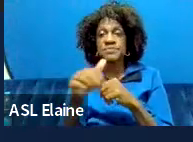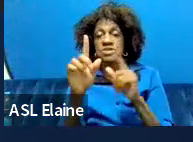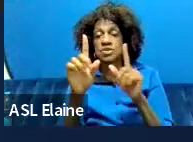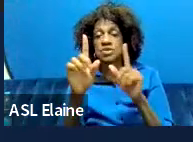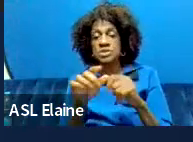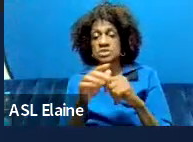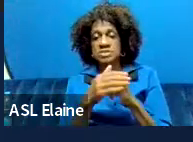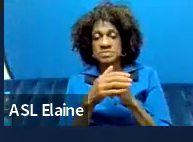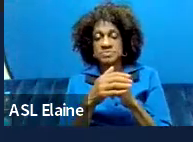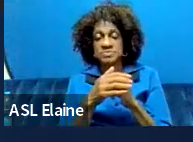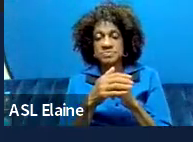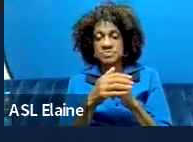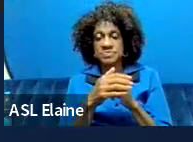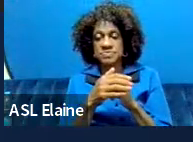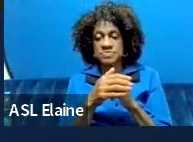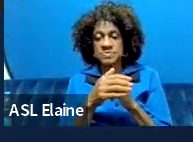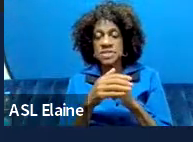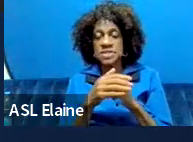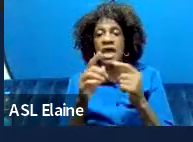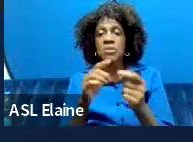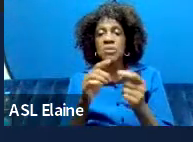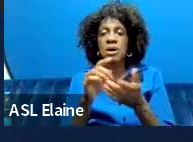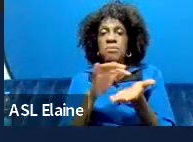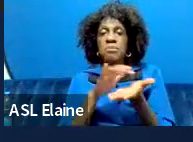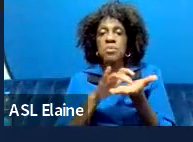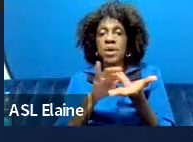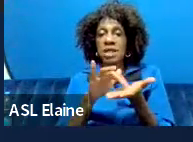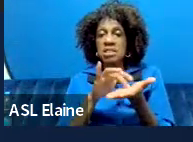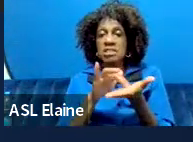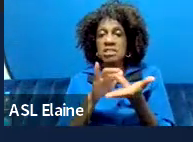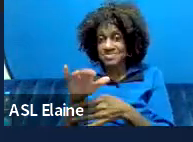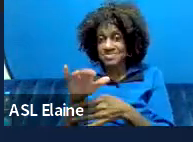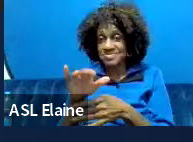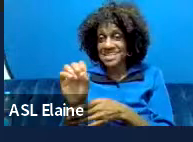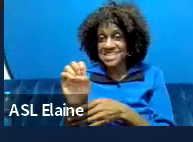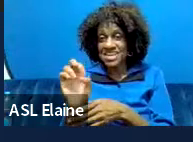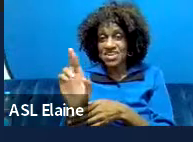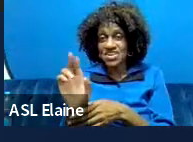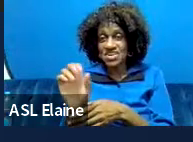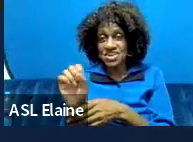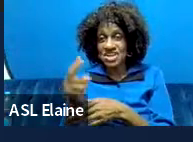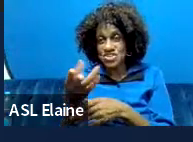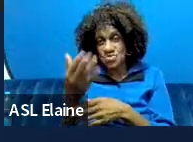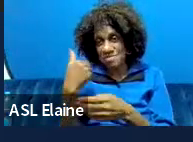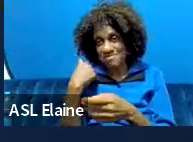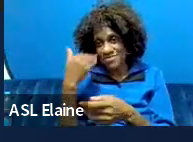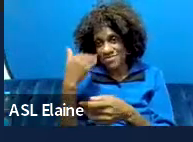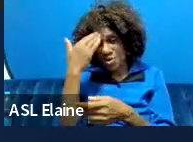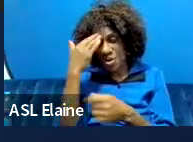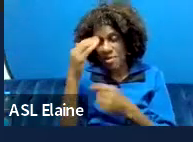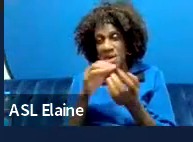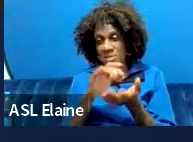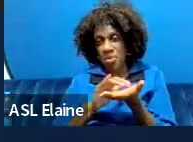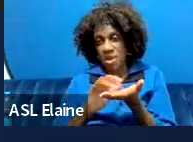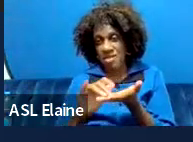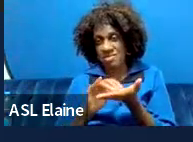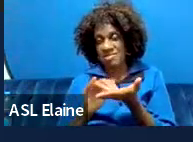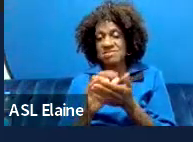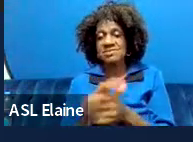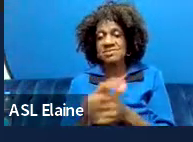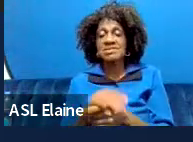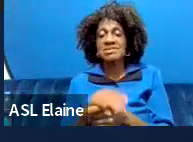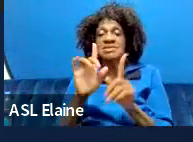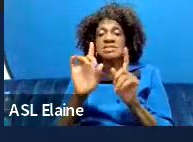This one's going to be about Braille, and I'm going to call on you, Sarah, since you are so knowledgeable about Braille. The